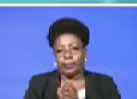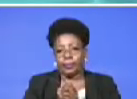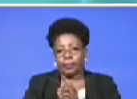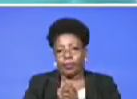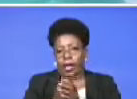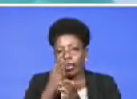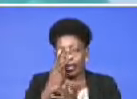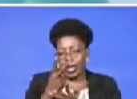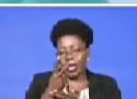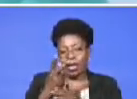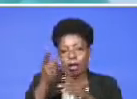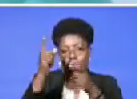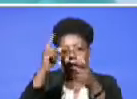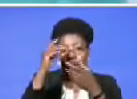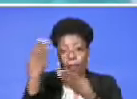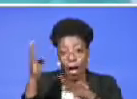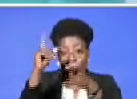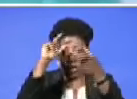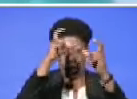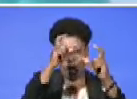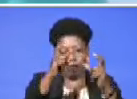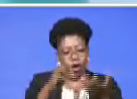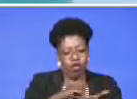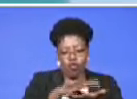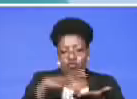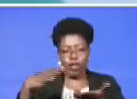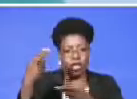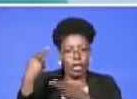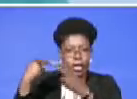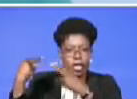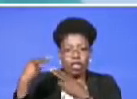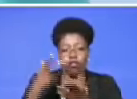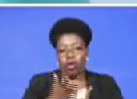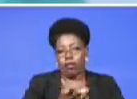Obviously the Bahamas Olympics has had a rich history of sailing,